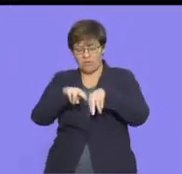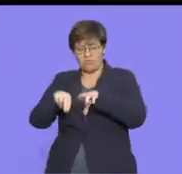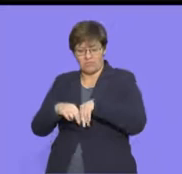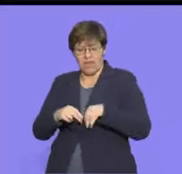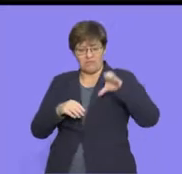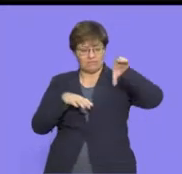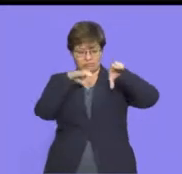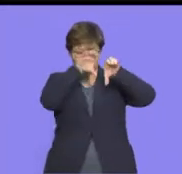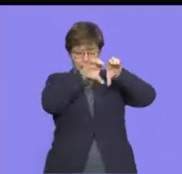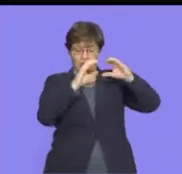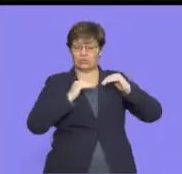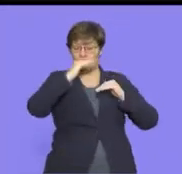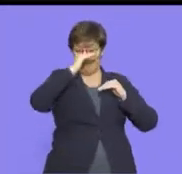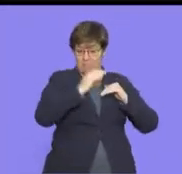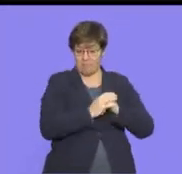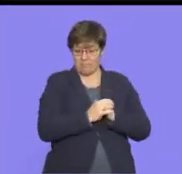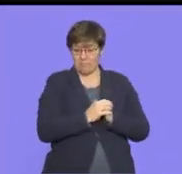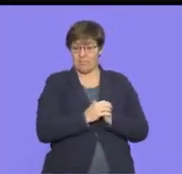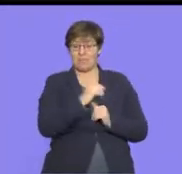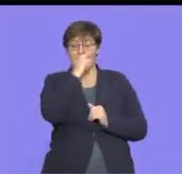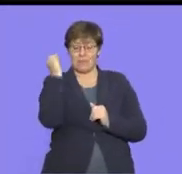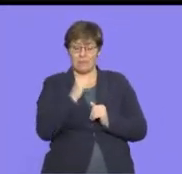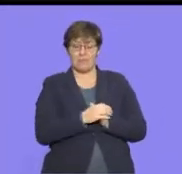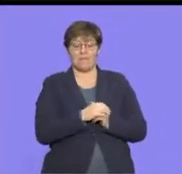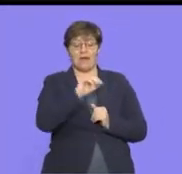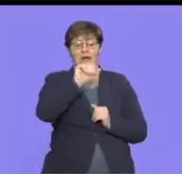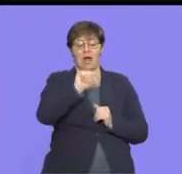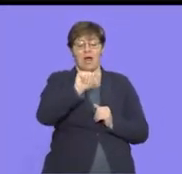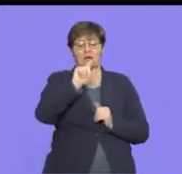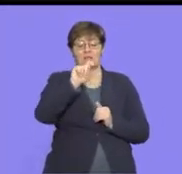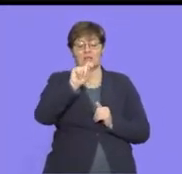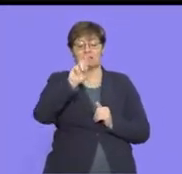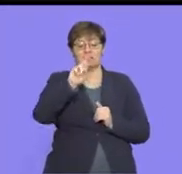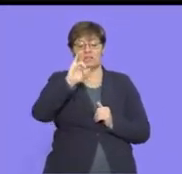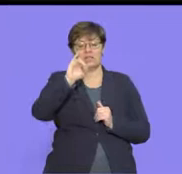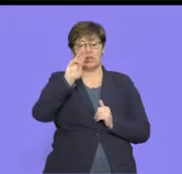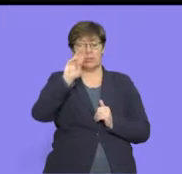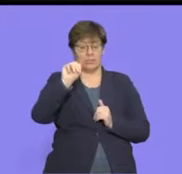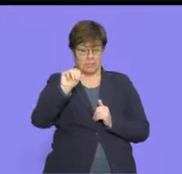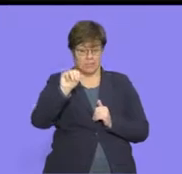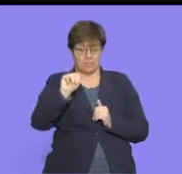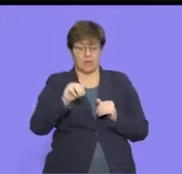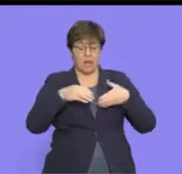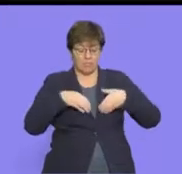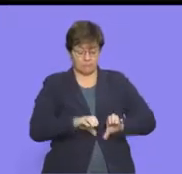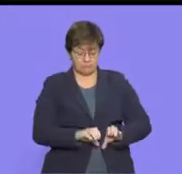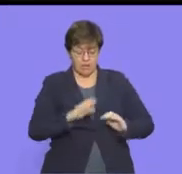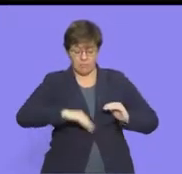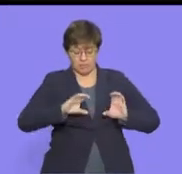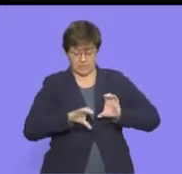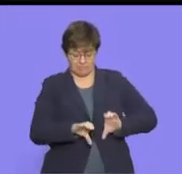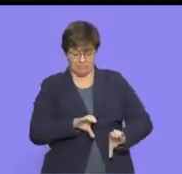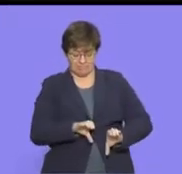top chambers. They are going to be called the atrium, all right? And we're going to have the